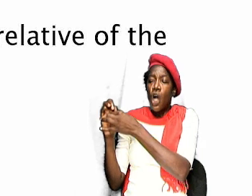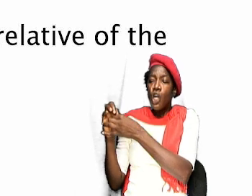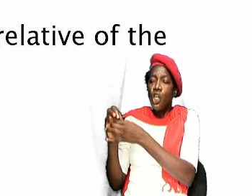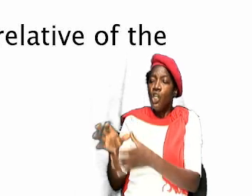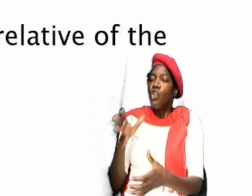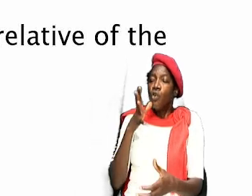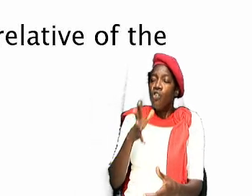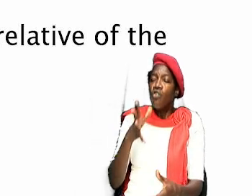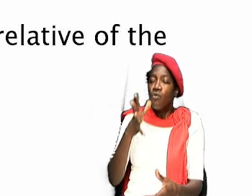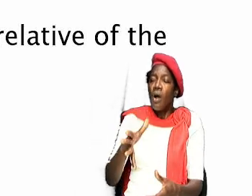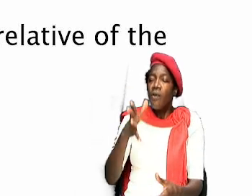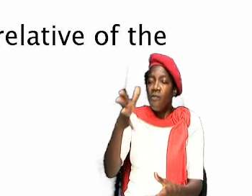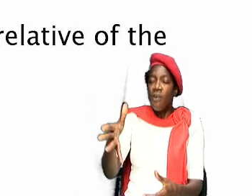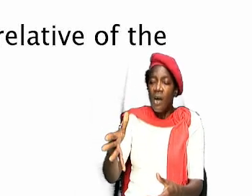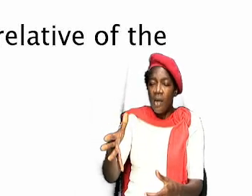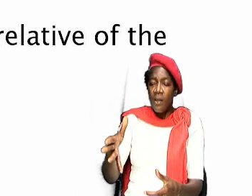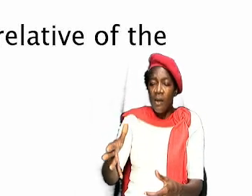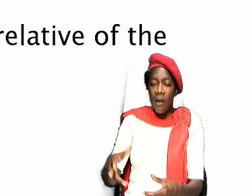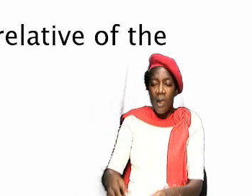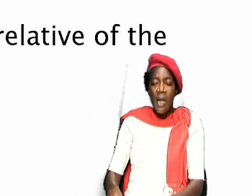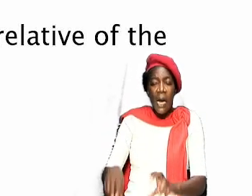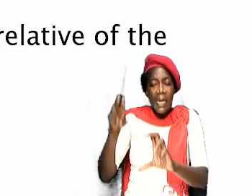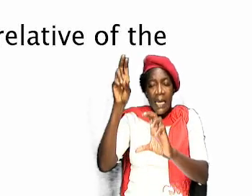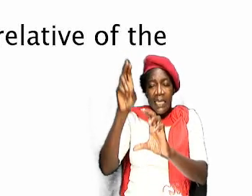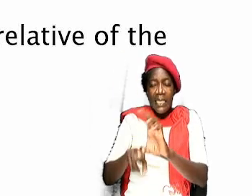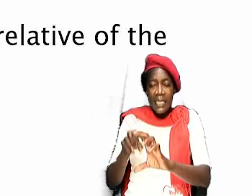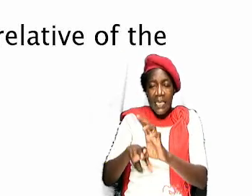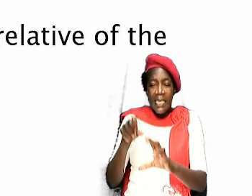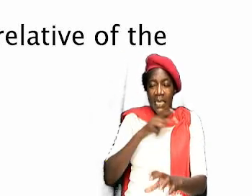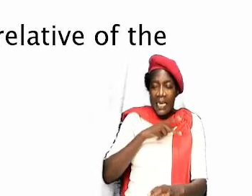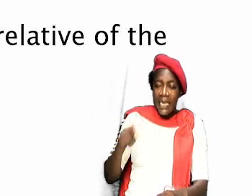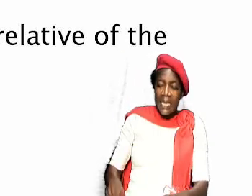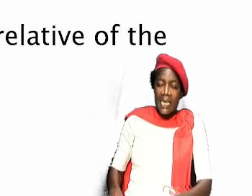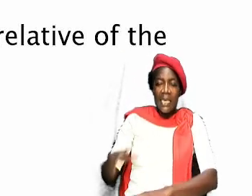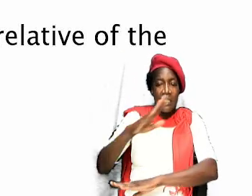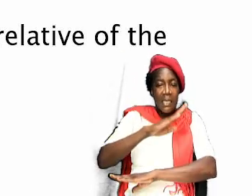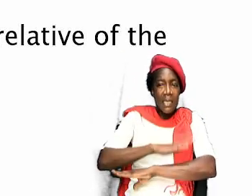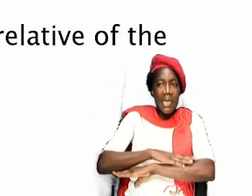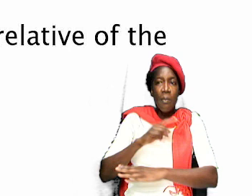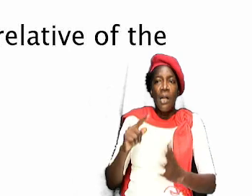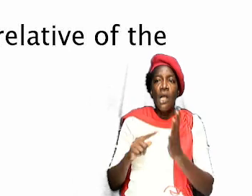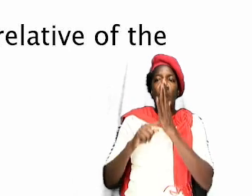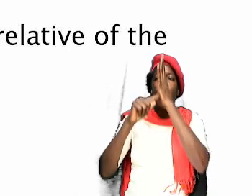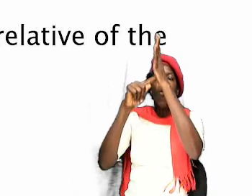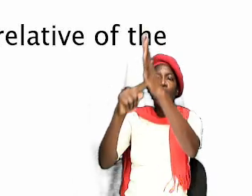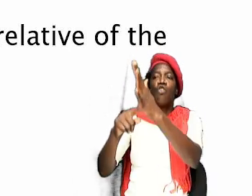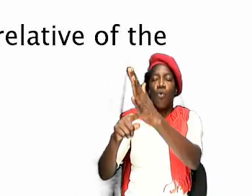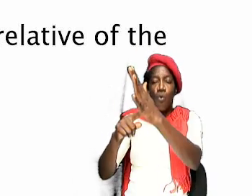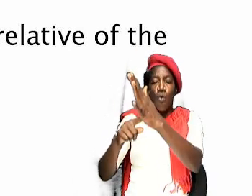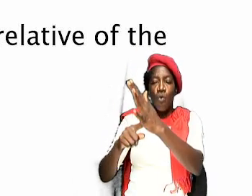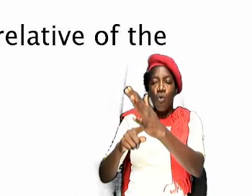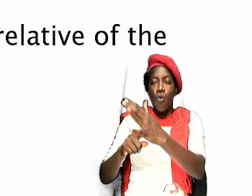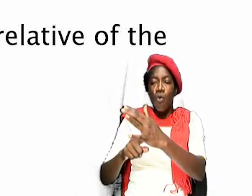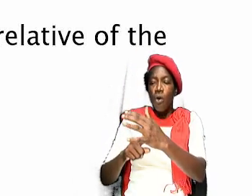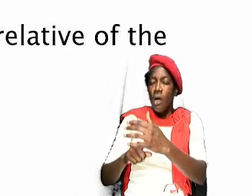him a seat at the king's table. He demonstrated the kind of